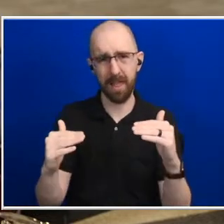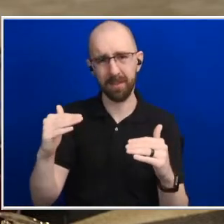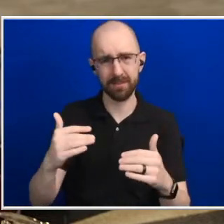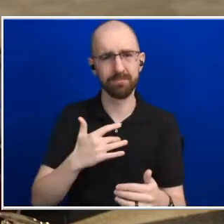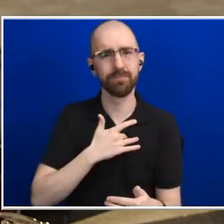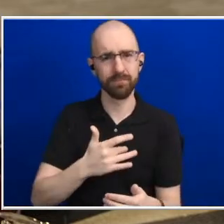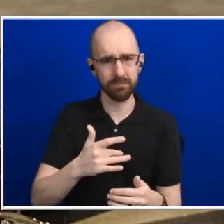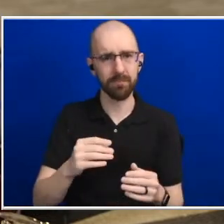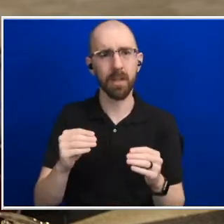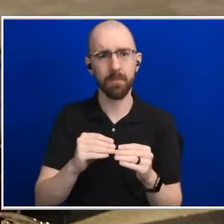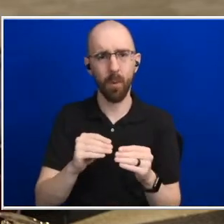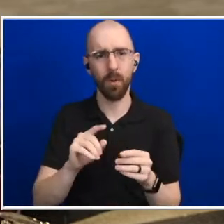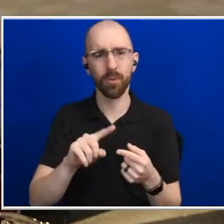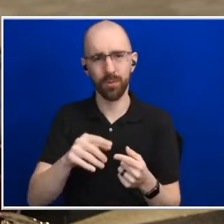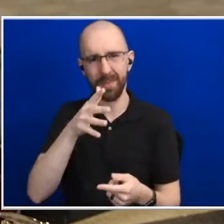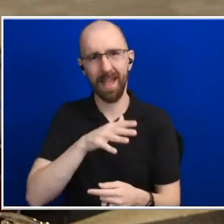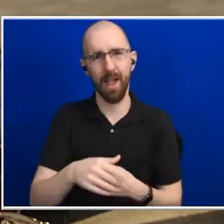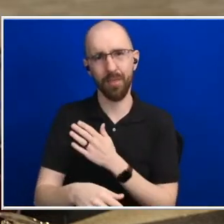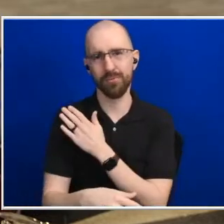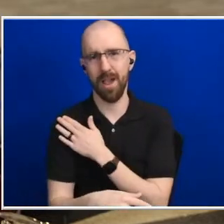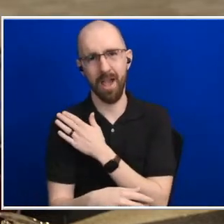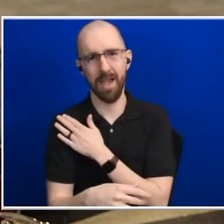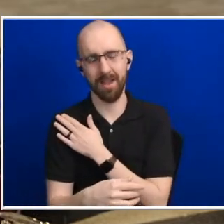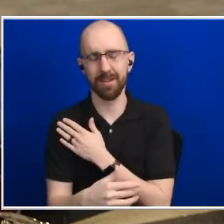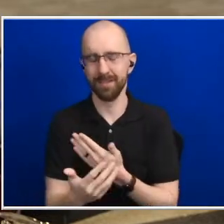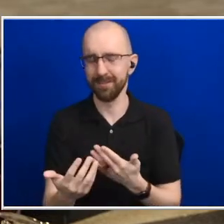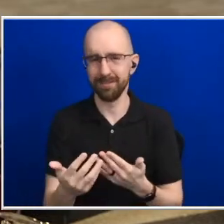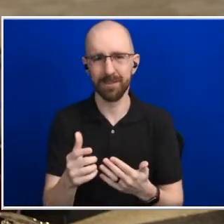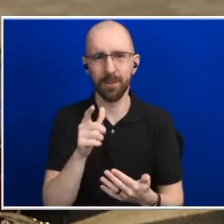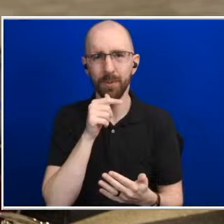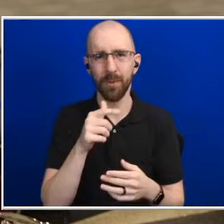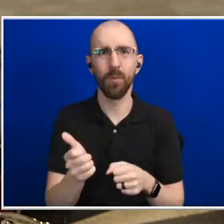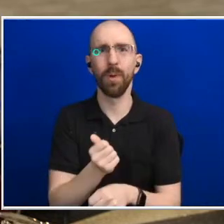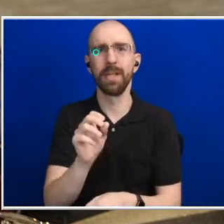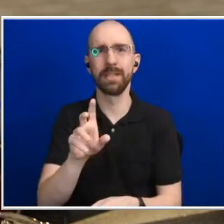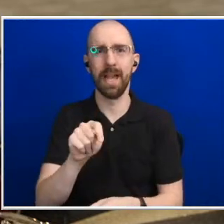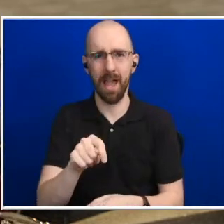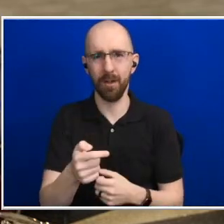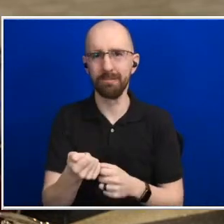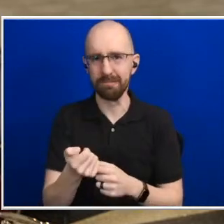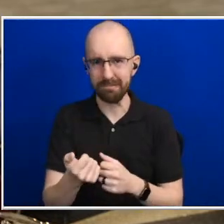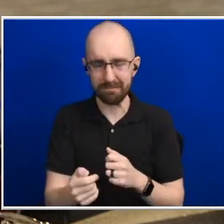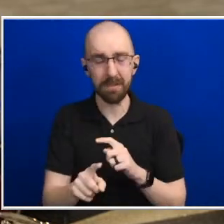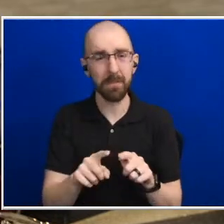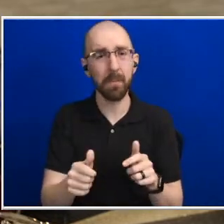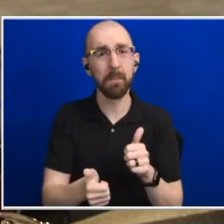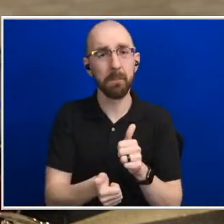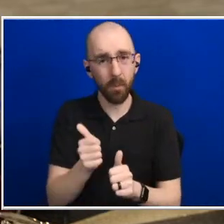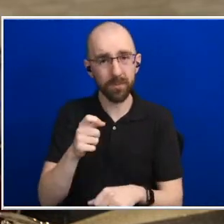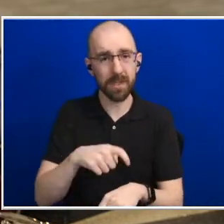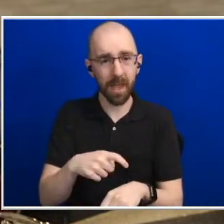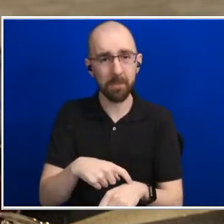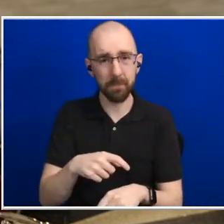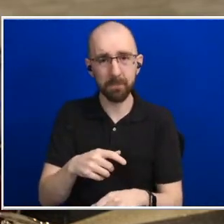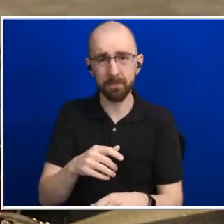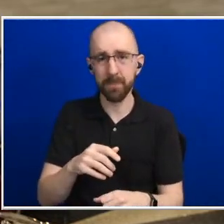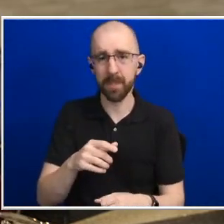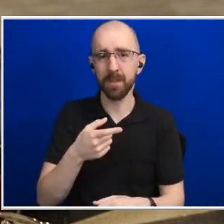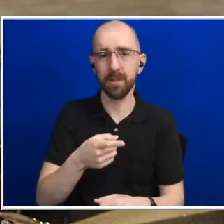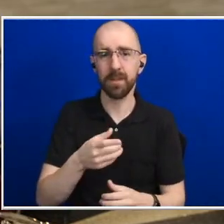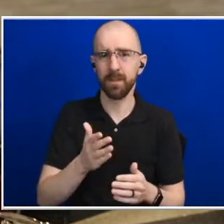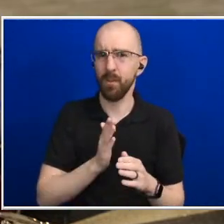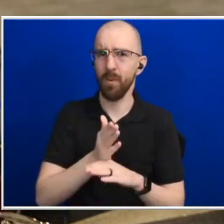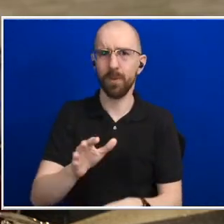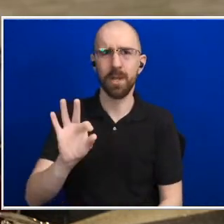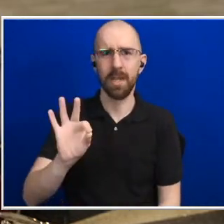guy on the right side of my shoulder who wins out. But most of the time, the vast majority of the time, in fact, well over